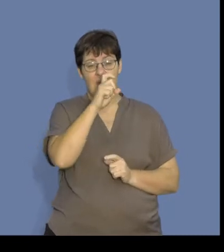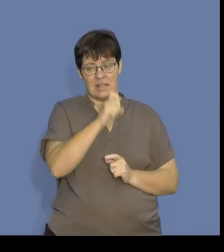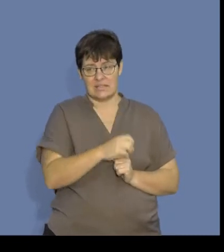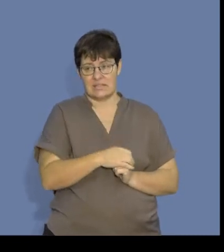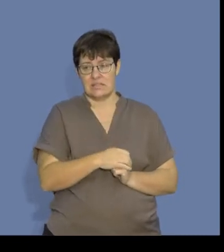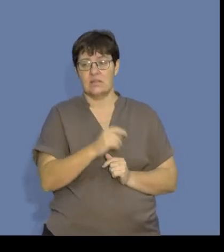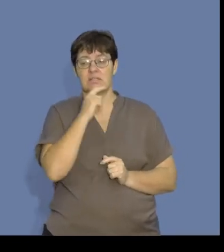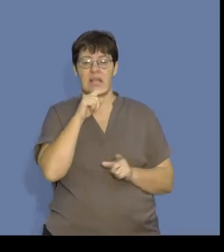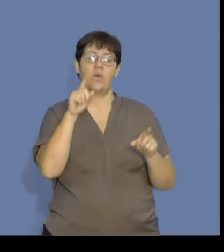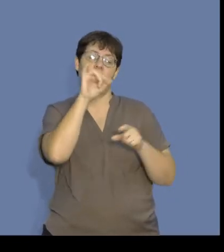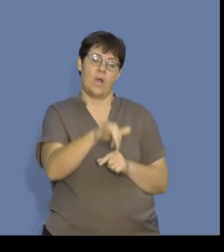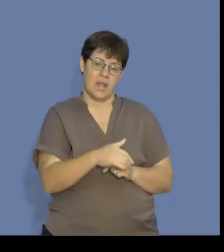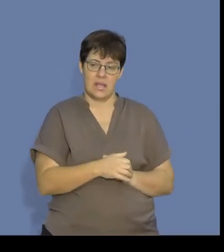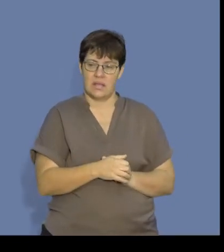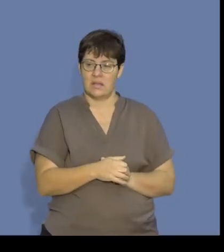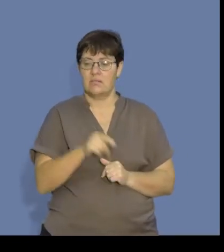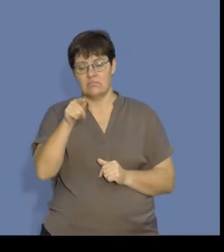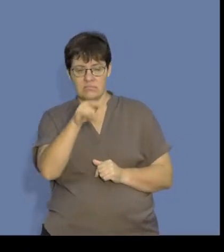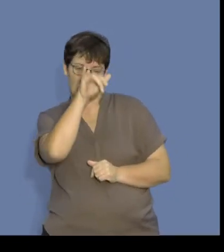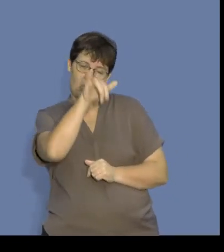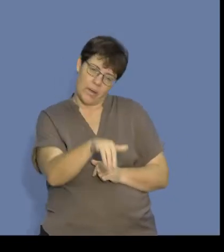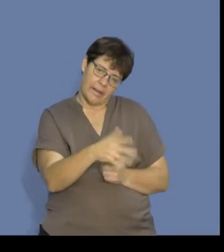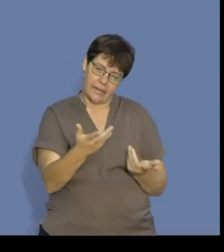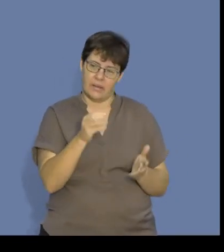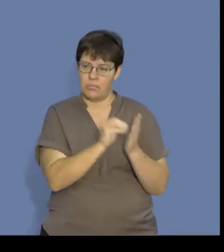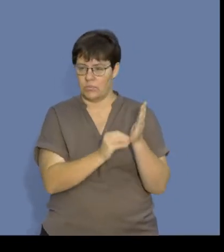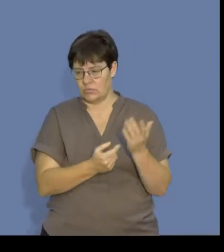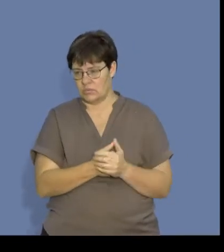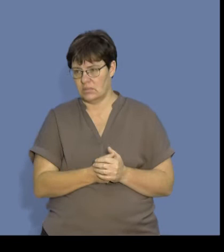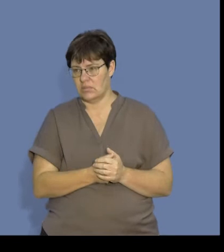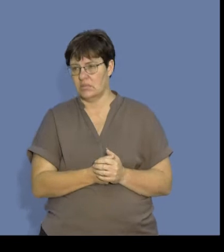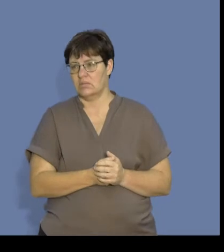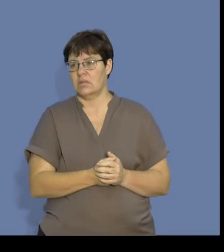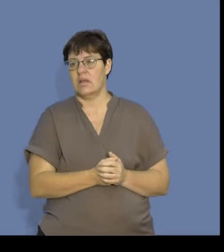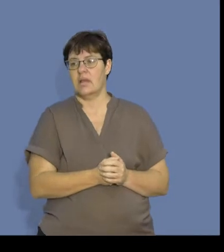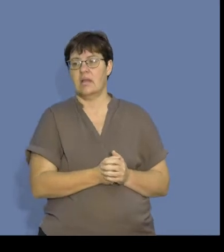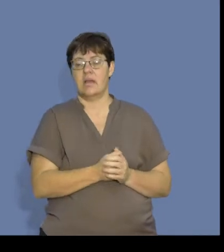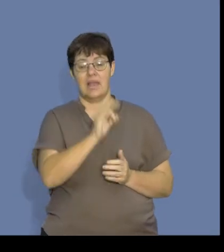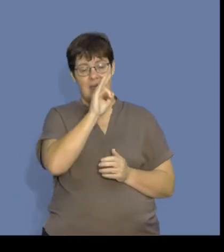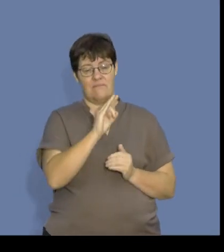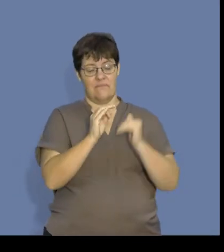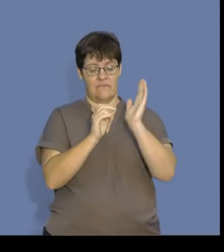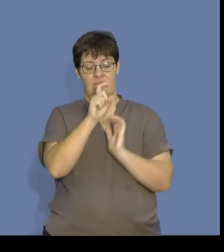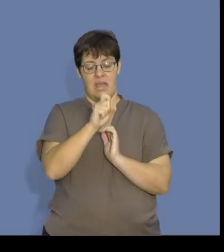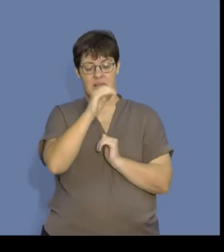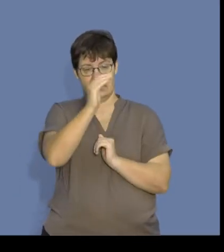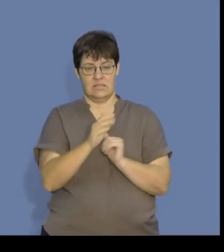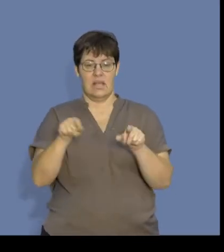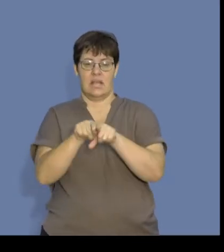can also write it as y. I can also write it as y. So I can write this as f of x